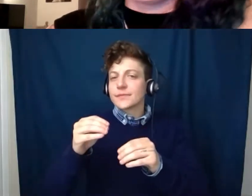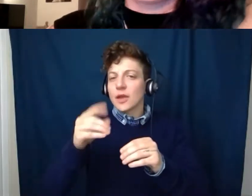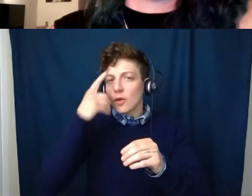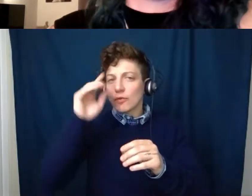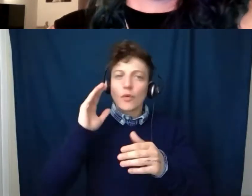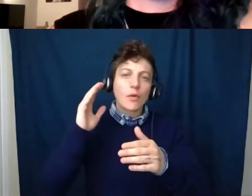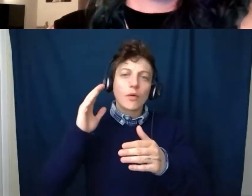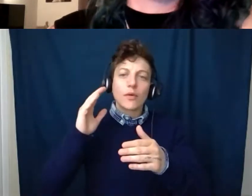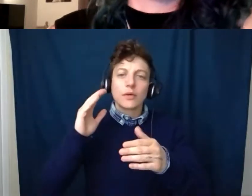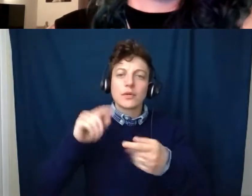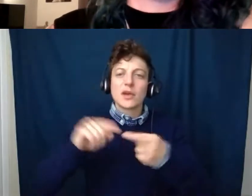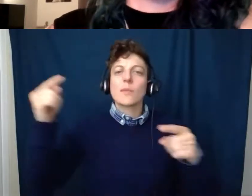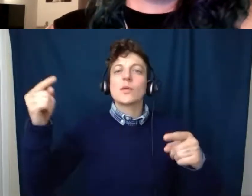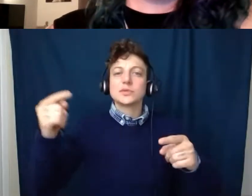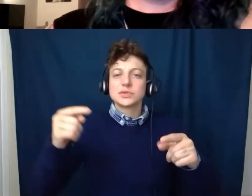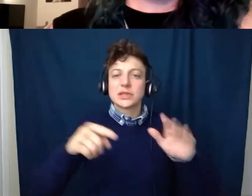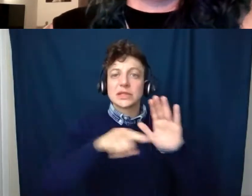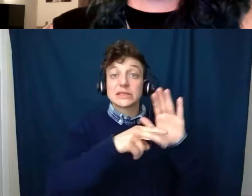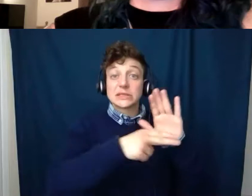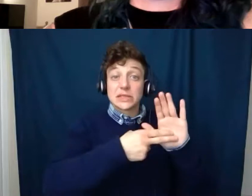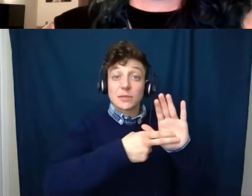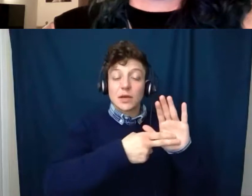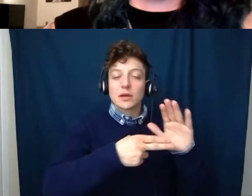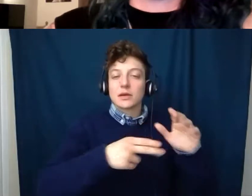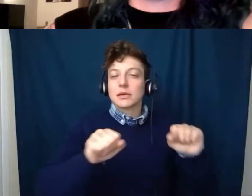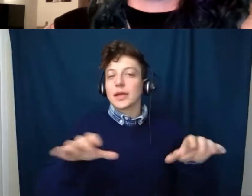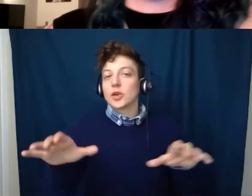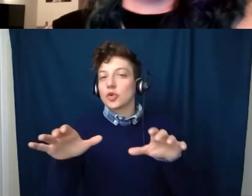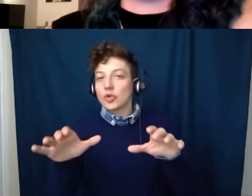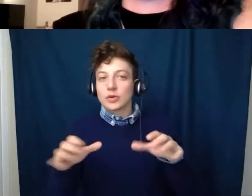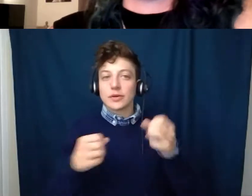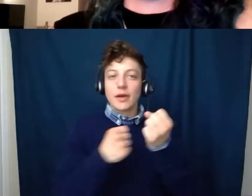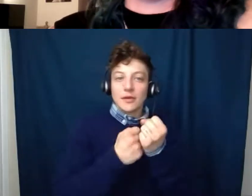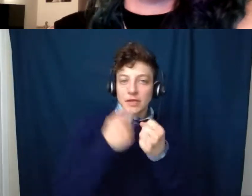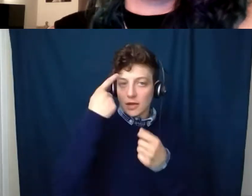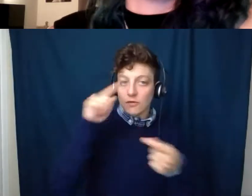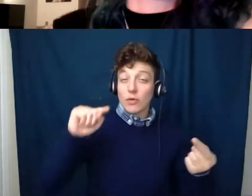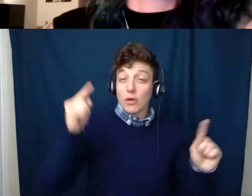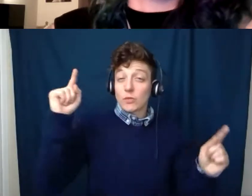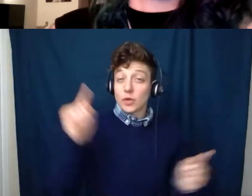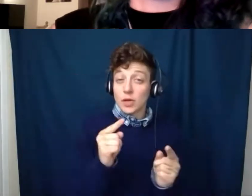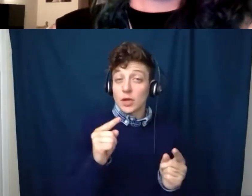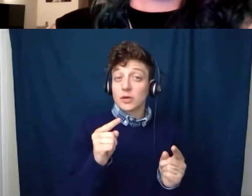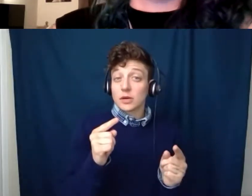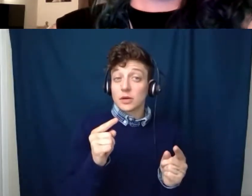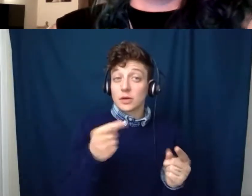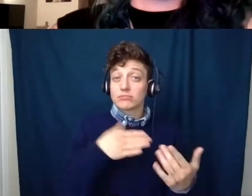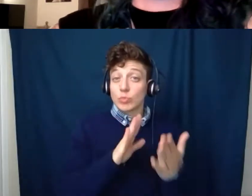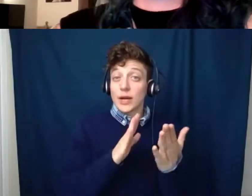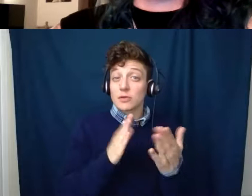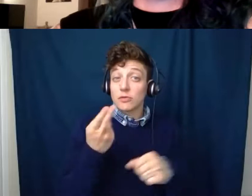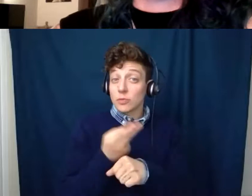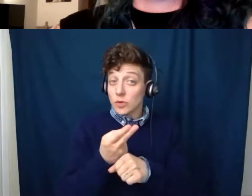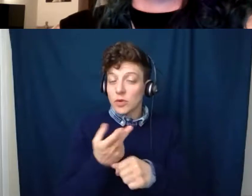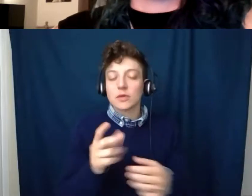violent drug users, to encourage and advocate for harm reduction practices to be used, specifically in regards to having